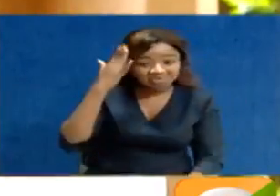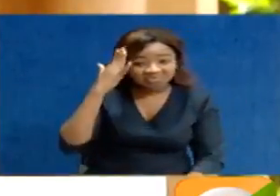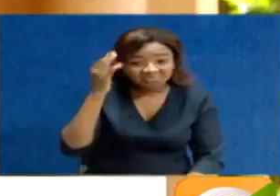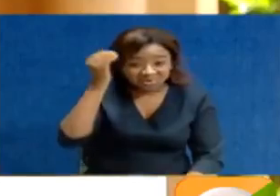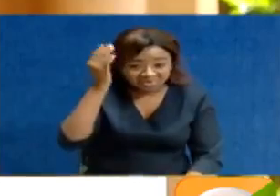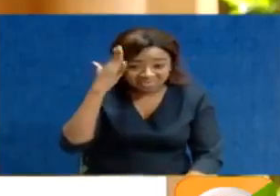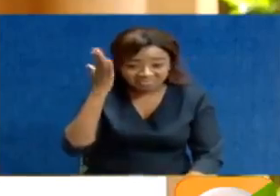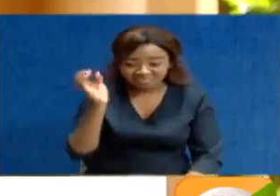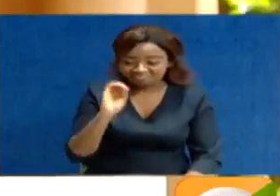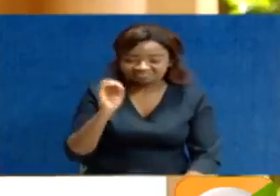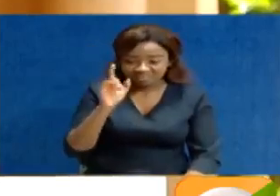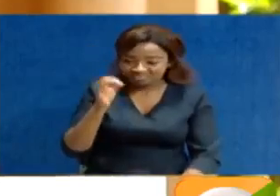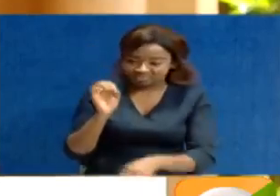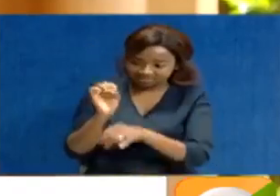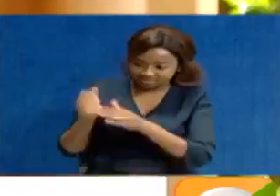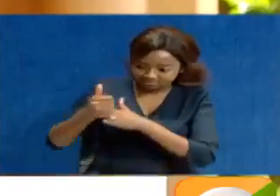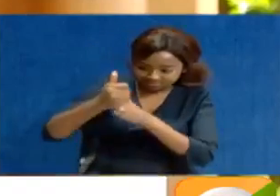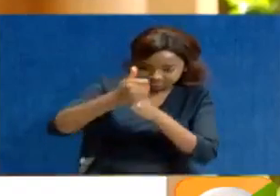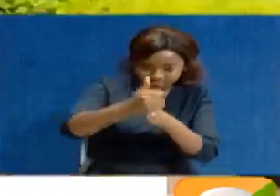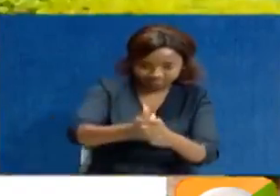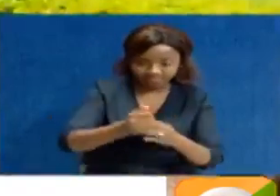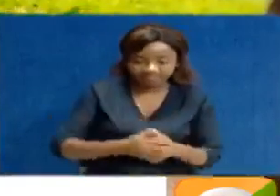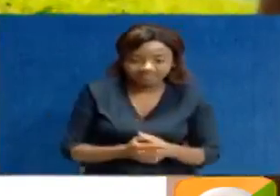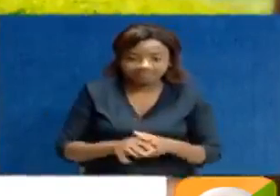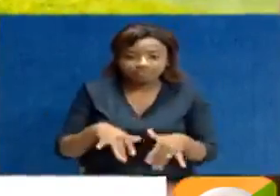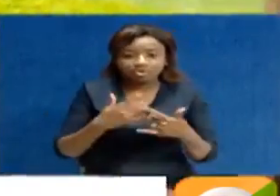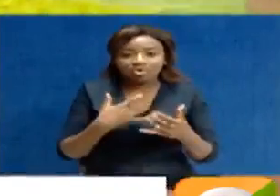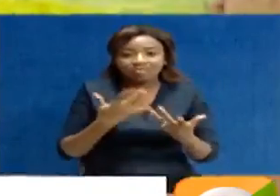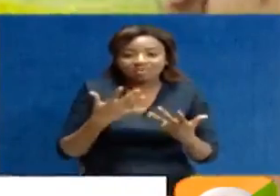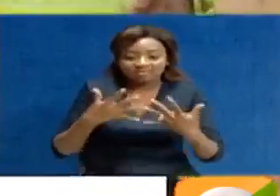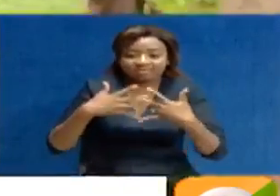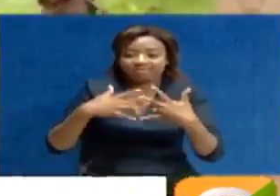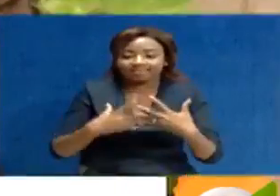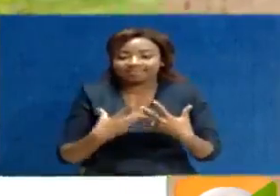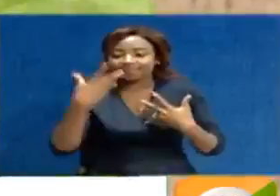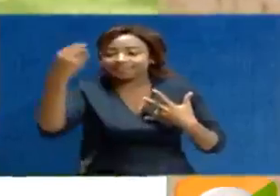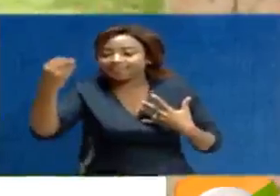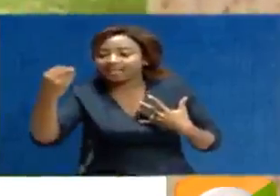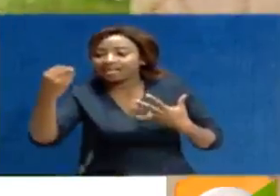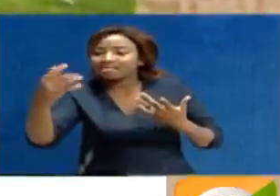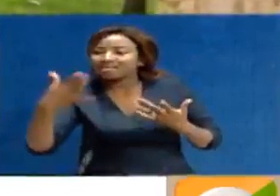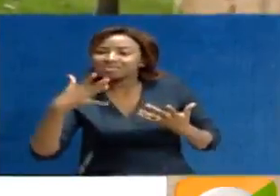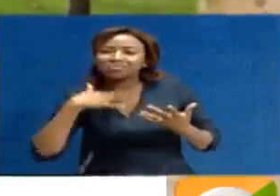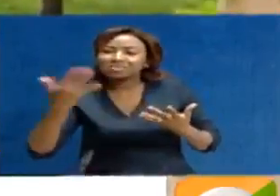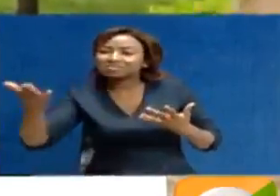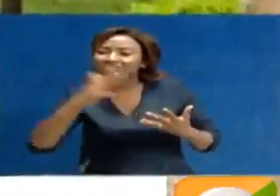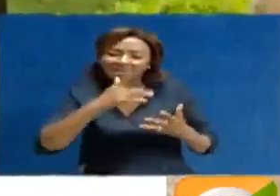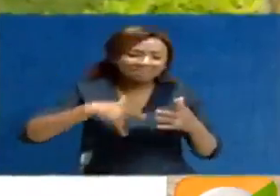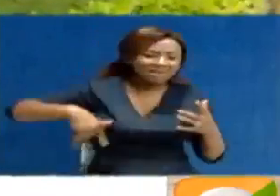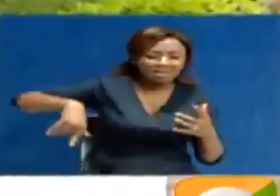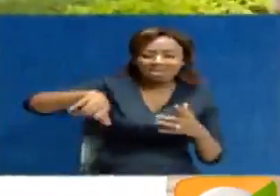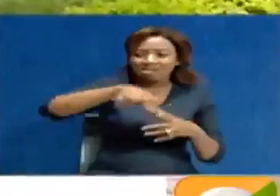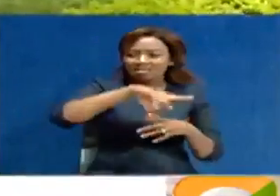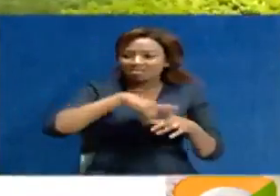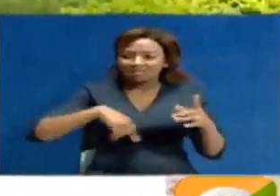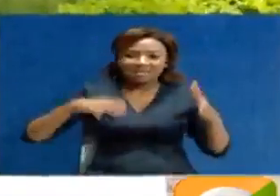directed. Or ametoka ndani ya nyumba, akitaka kurudi, ata rotate, she will